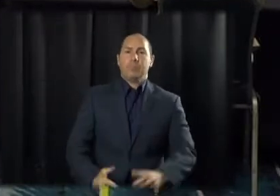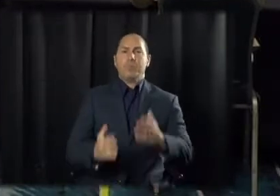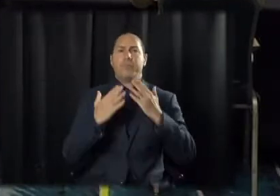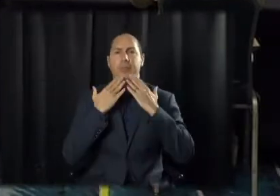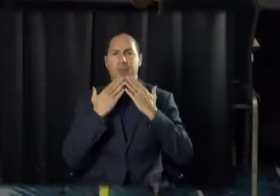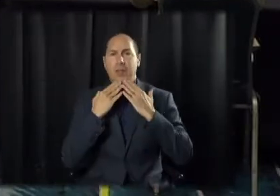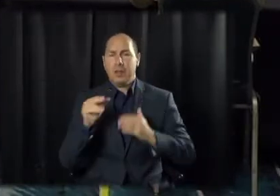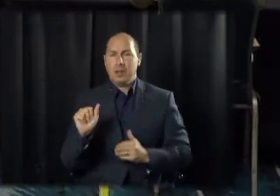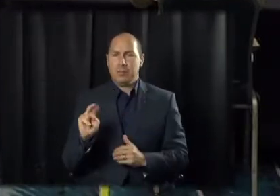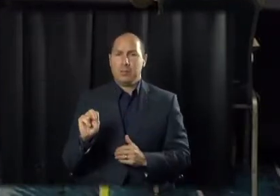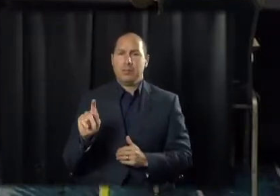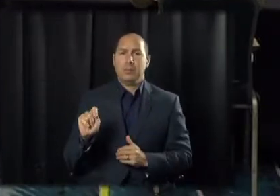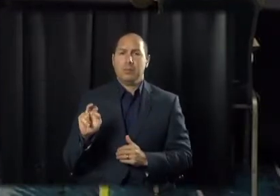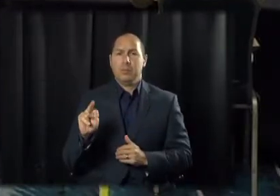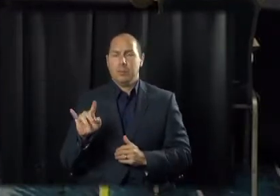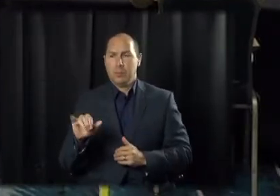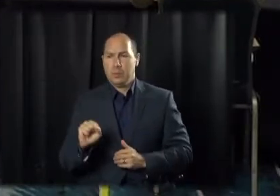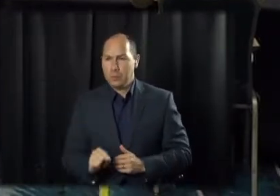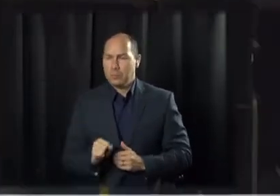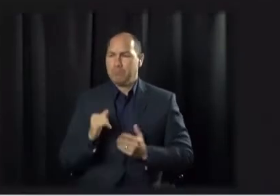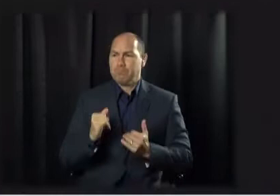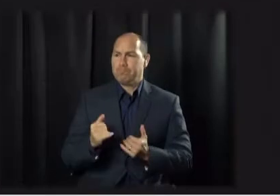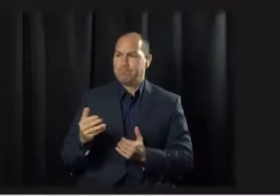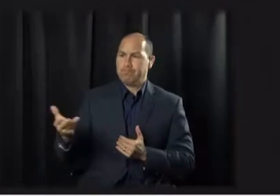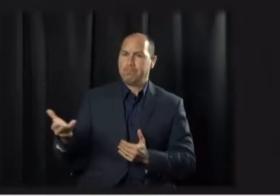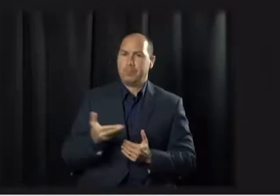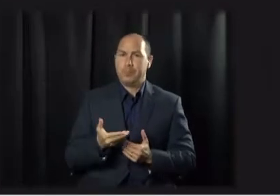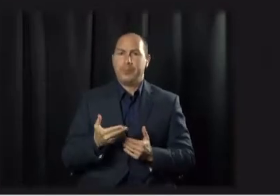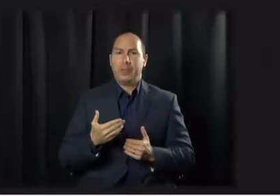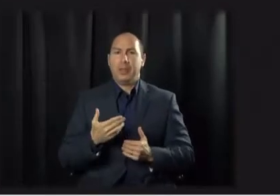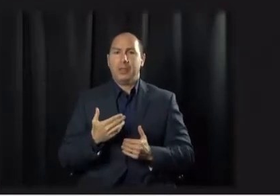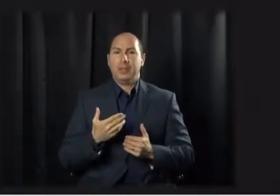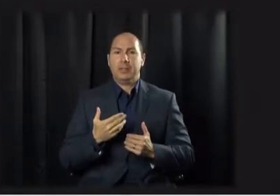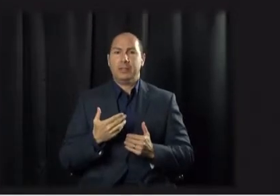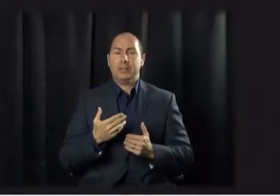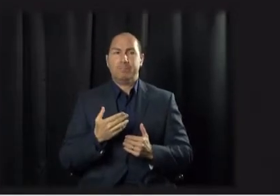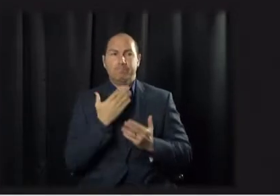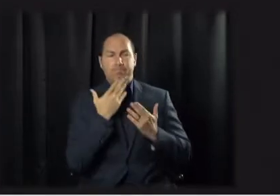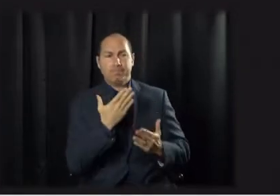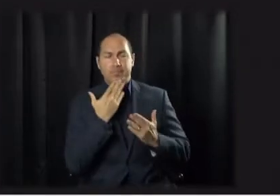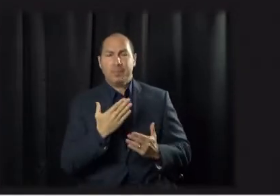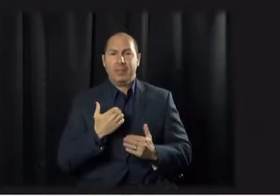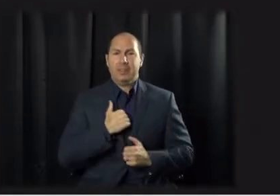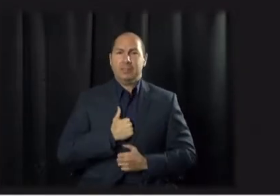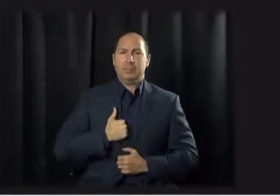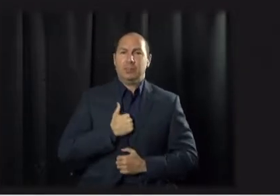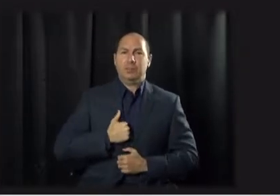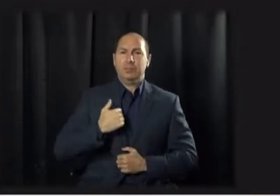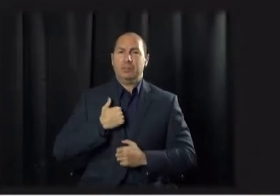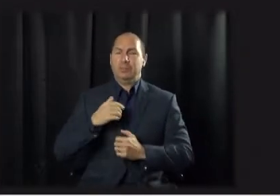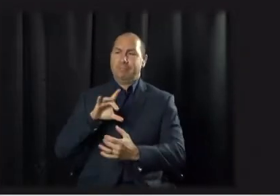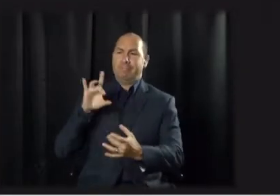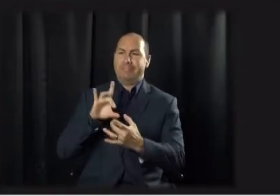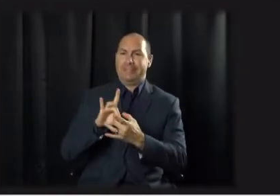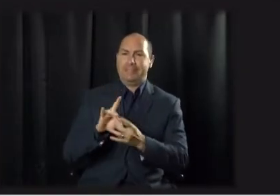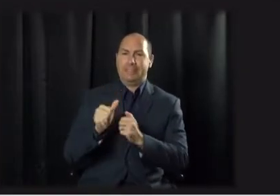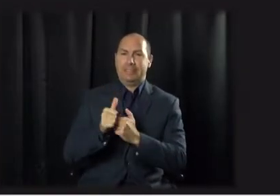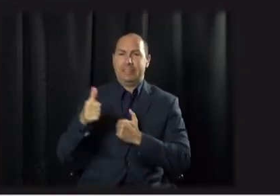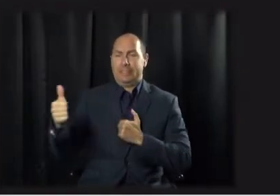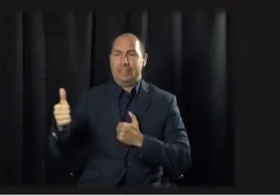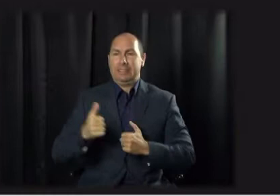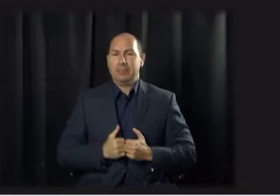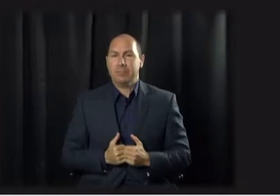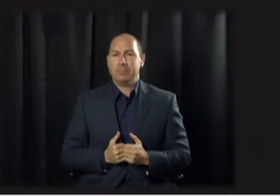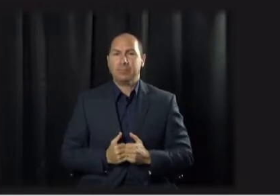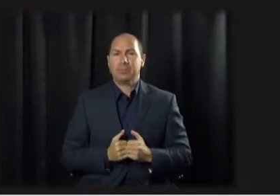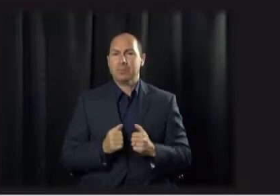and I apologize for having to access the meeting remotely today. It seems there is agreement that